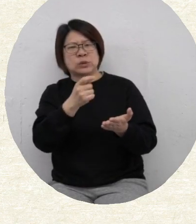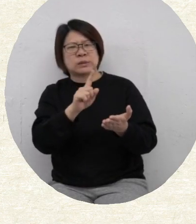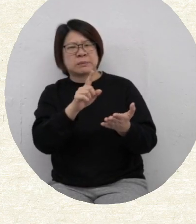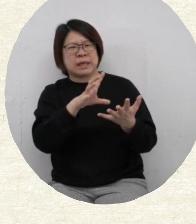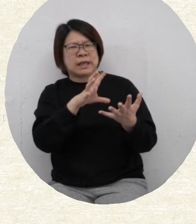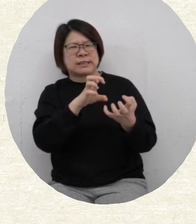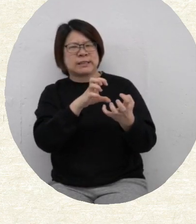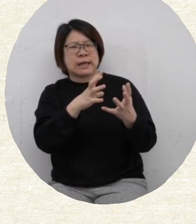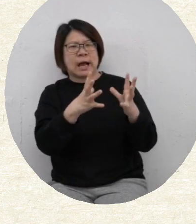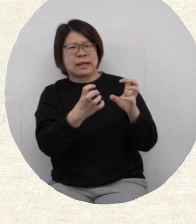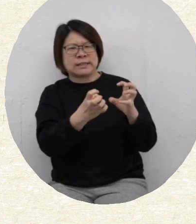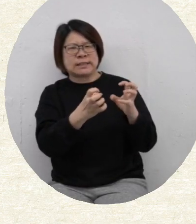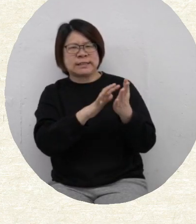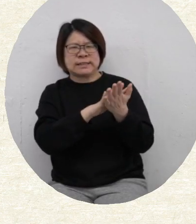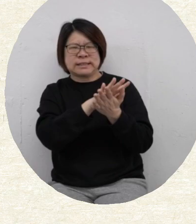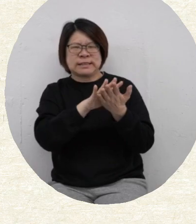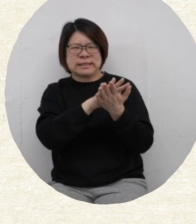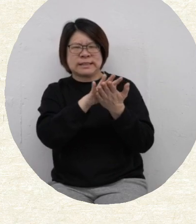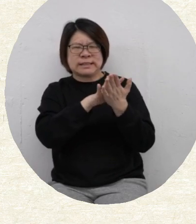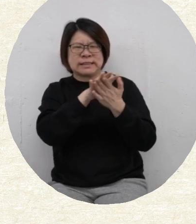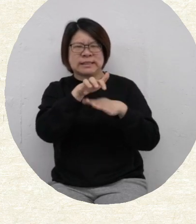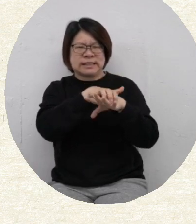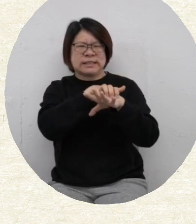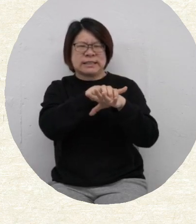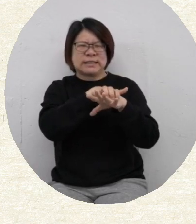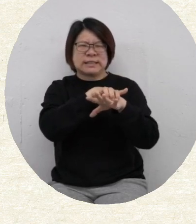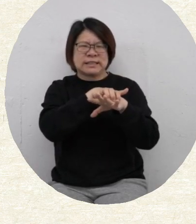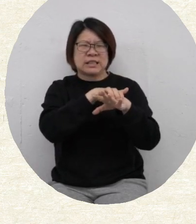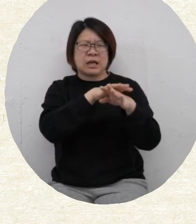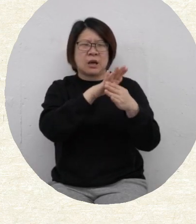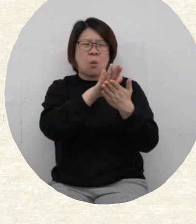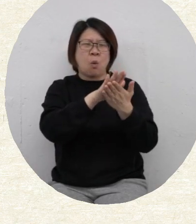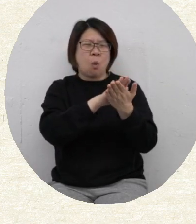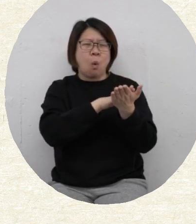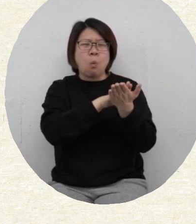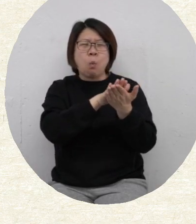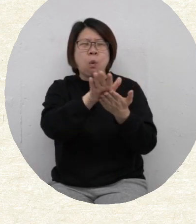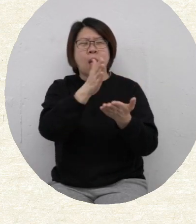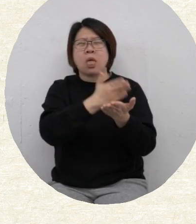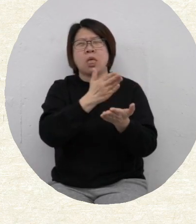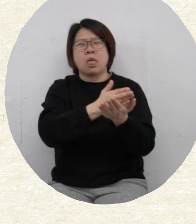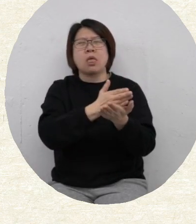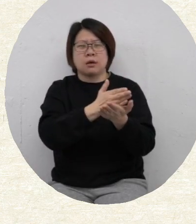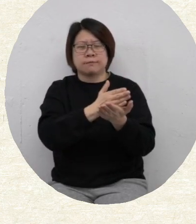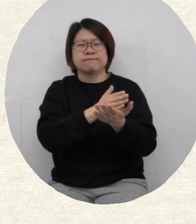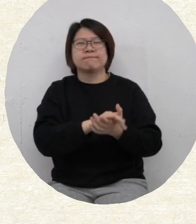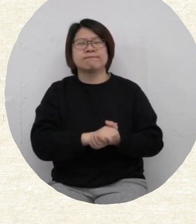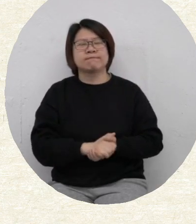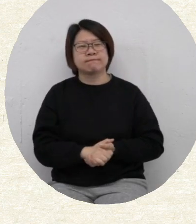starting to use Tyvek to wrap artwork because it's archival. Okay. Yeah. Okay. So because my